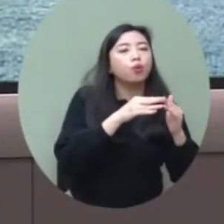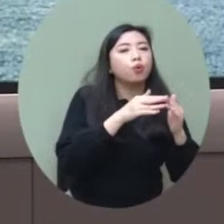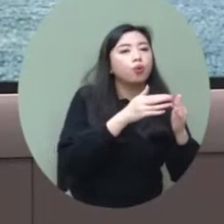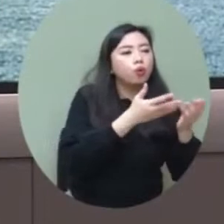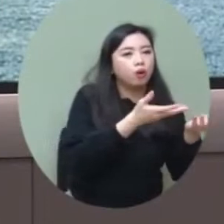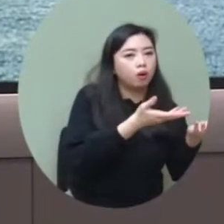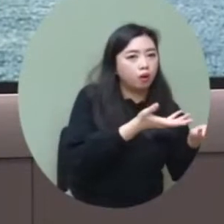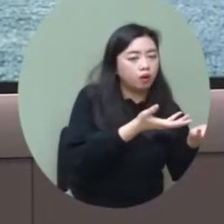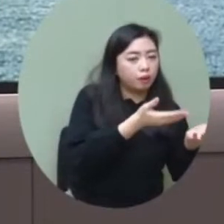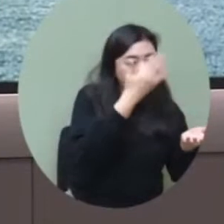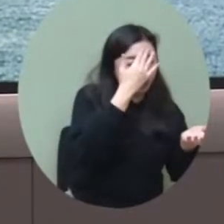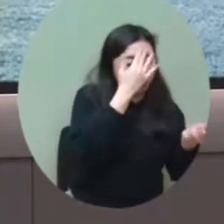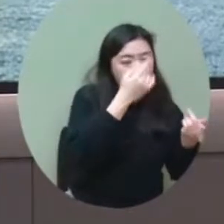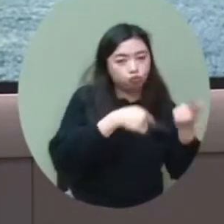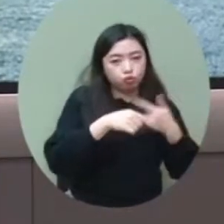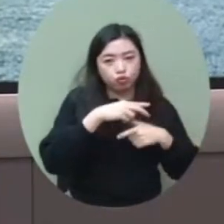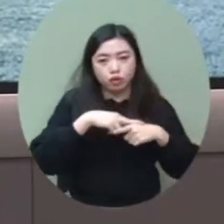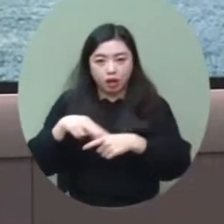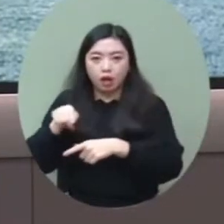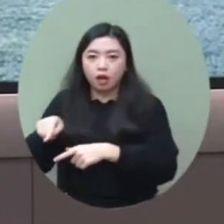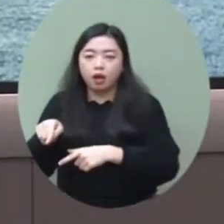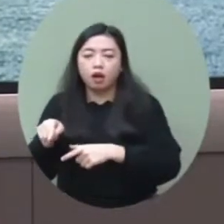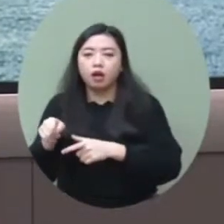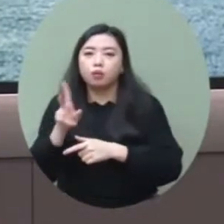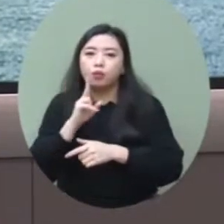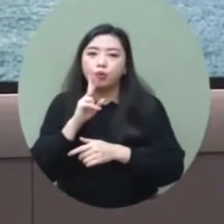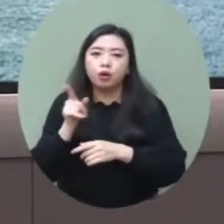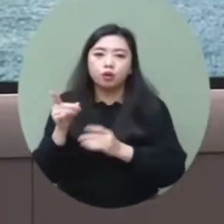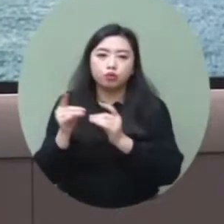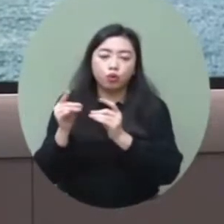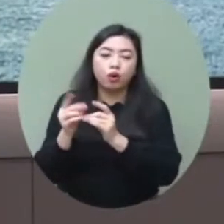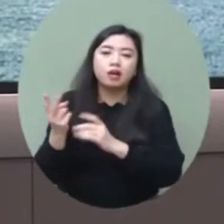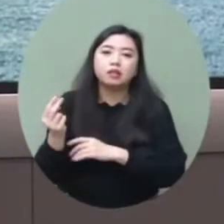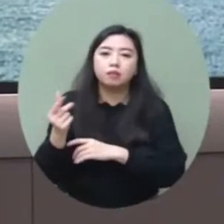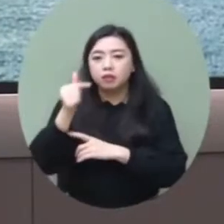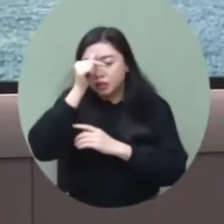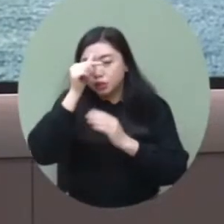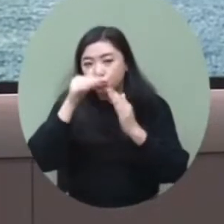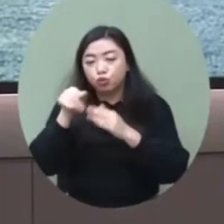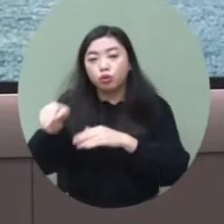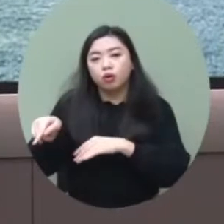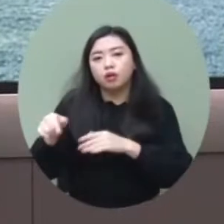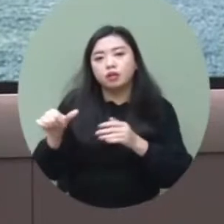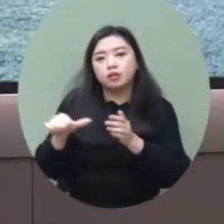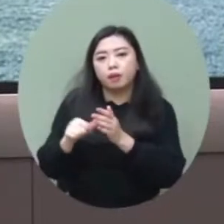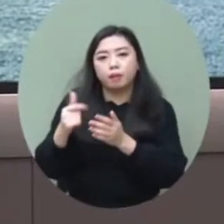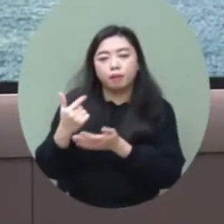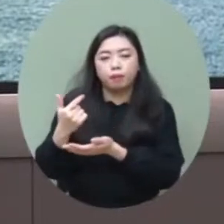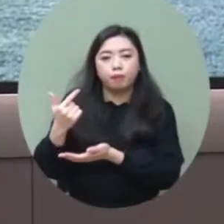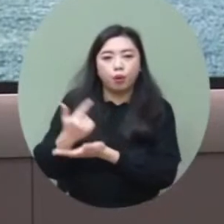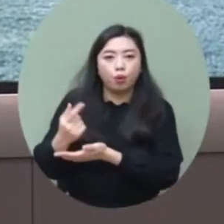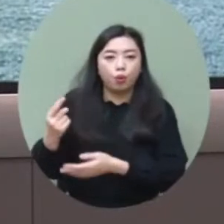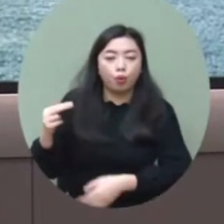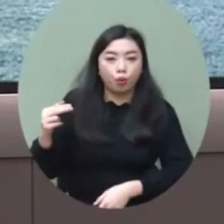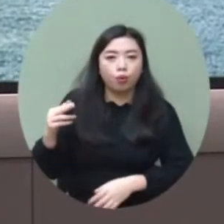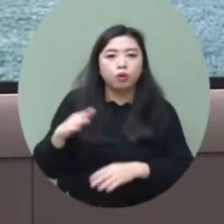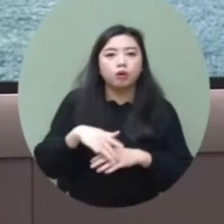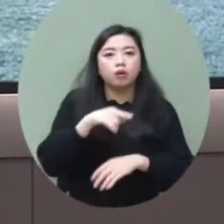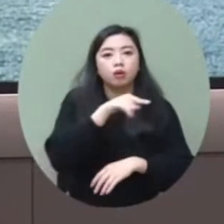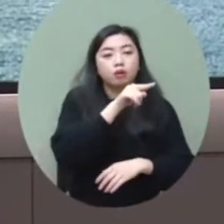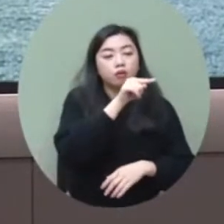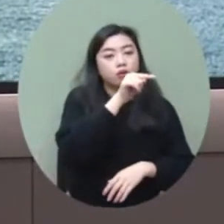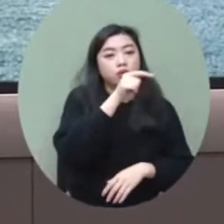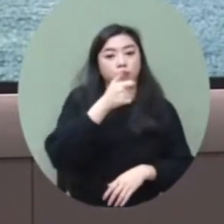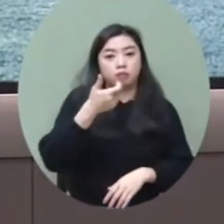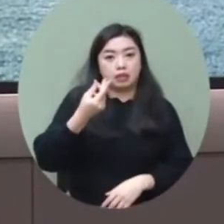all patients transferred to the private hospitals from the HA, including to St. Paul's